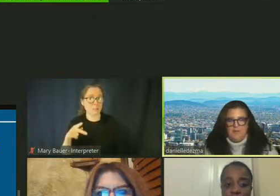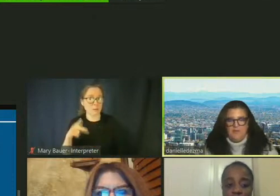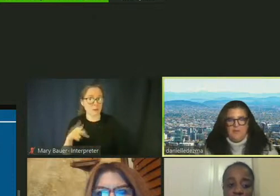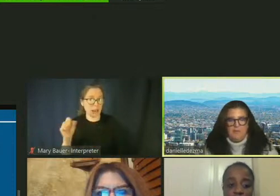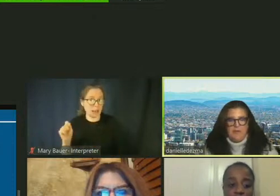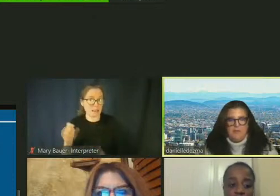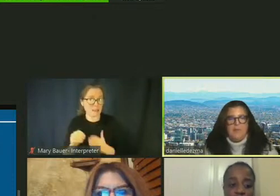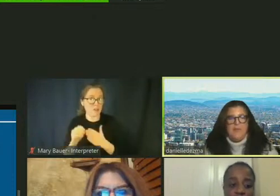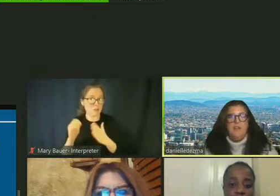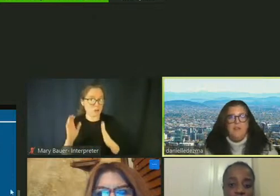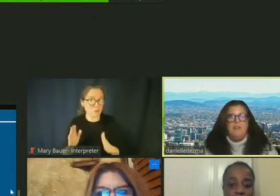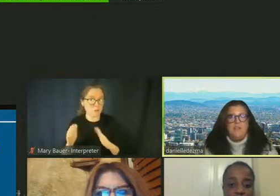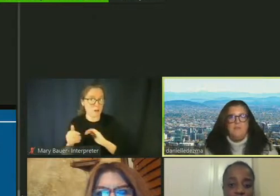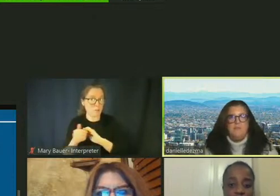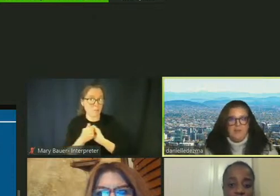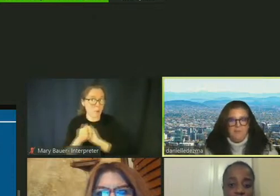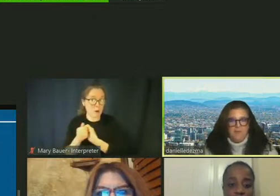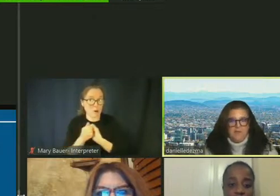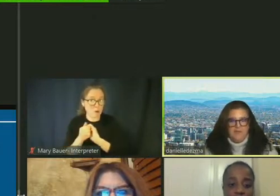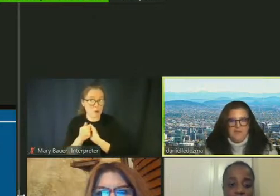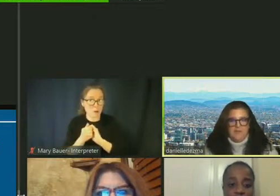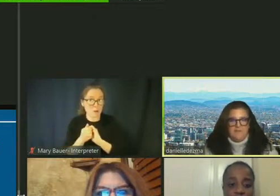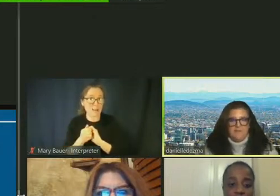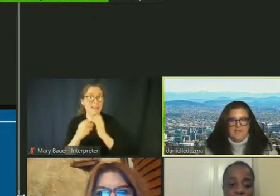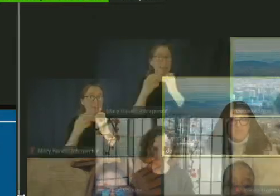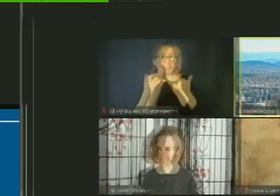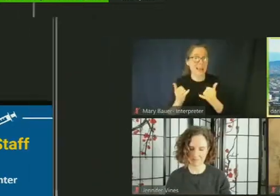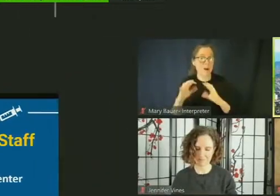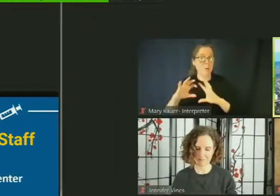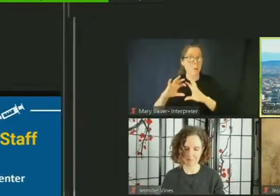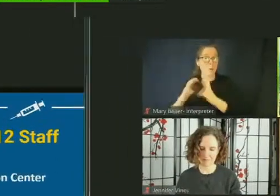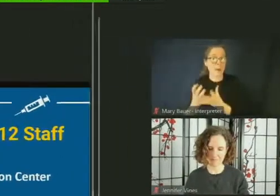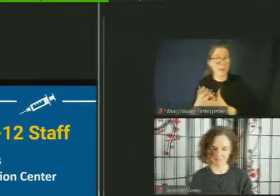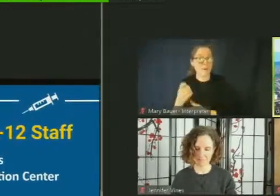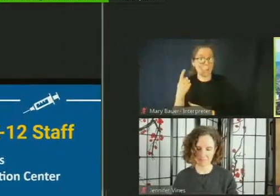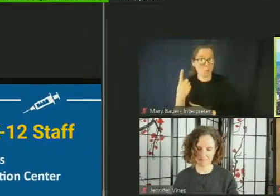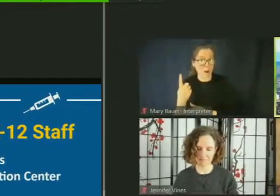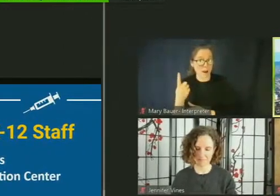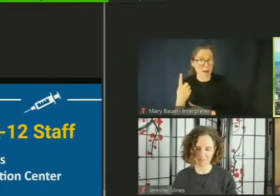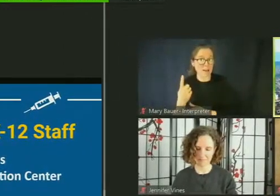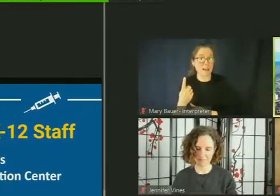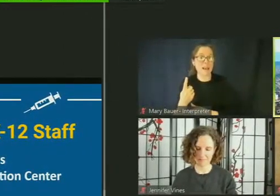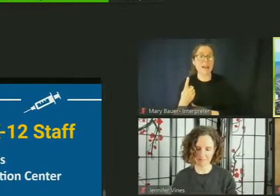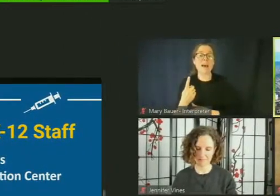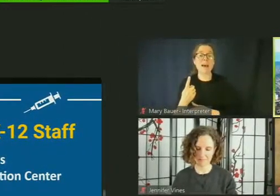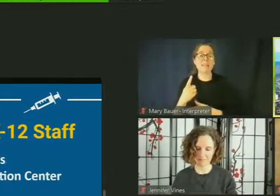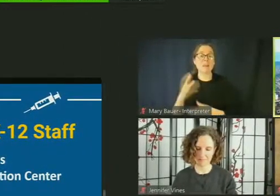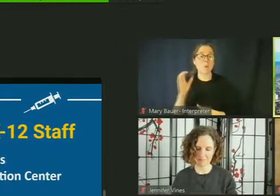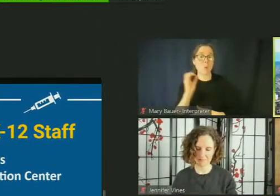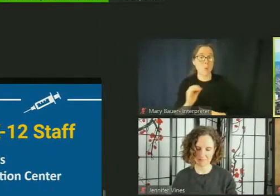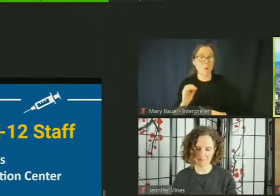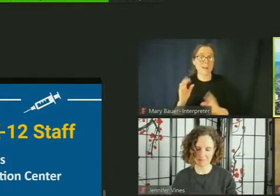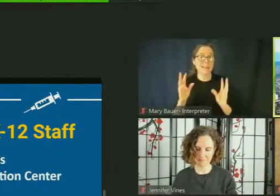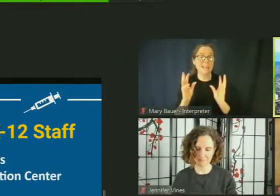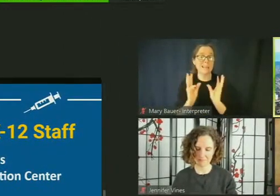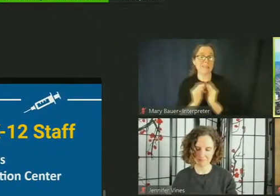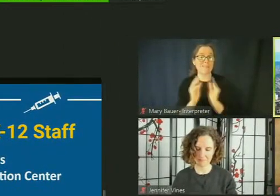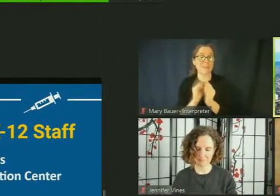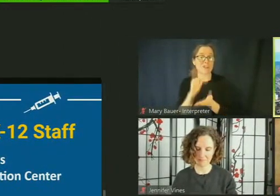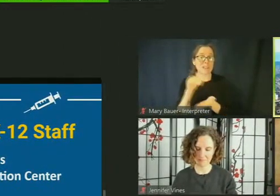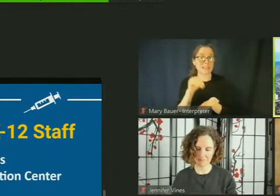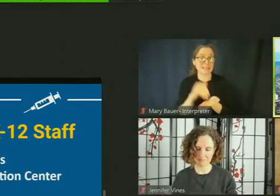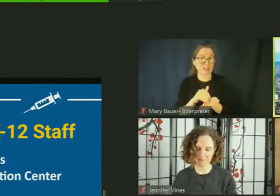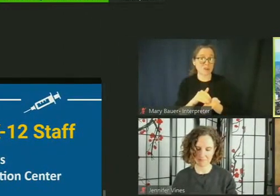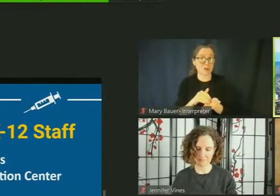student-facing partners are aware, we are in Wave 1 for vaccinations at the Oregon Convention Center. And we're informed today that we